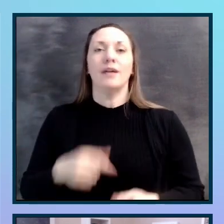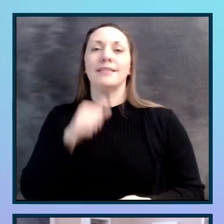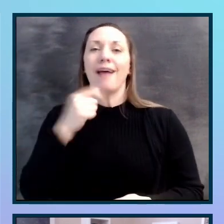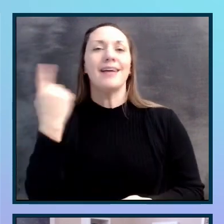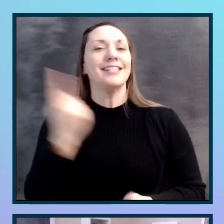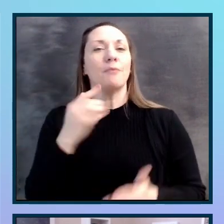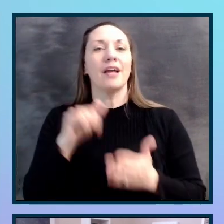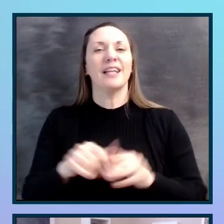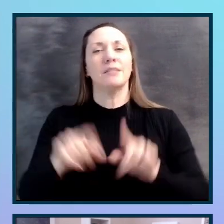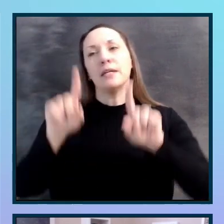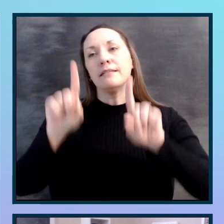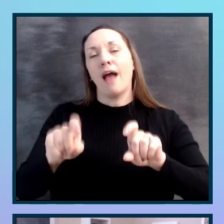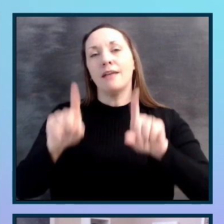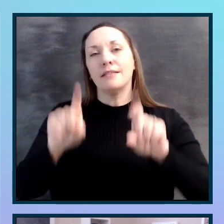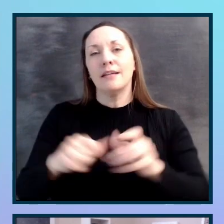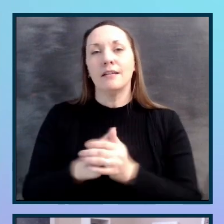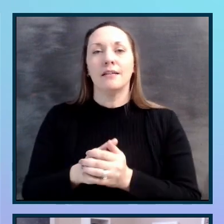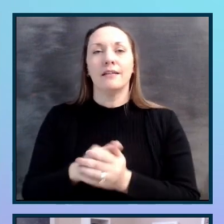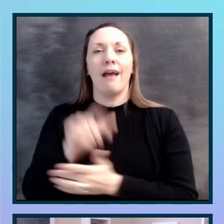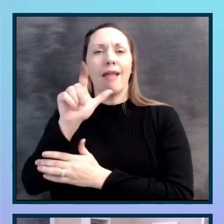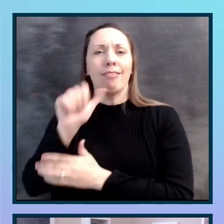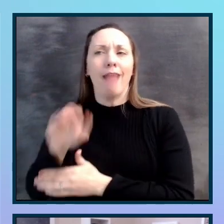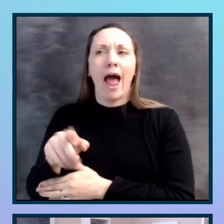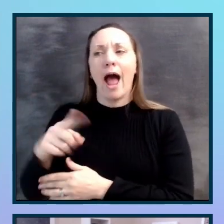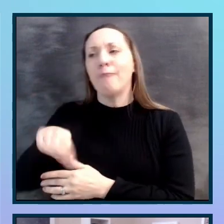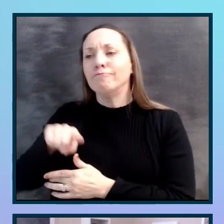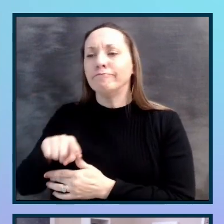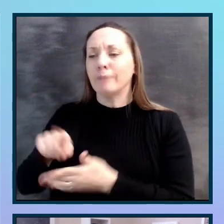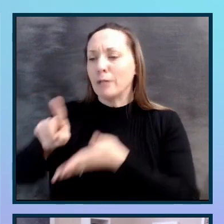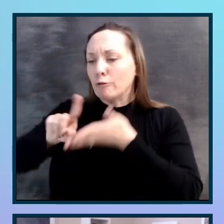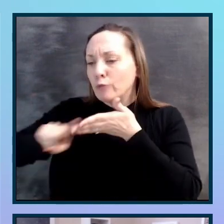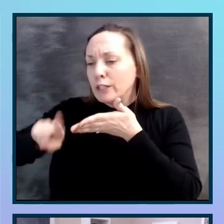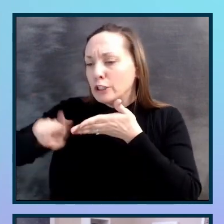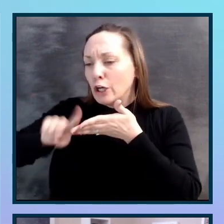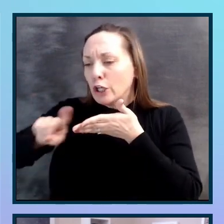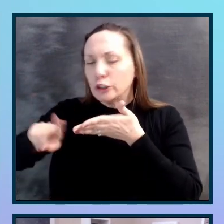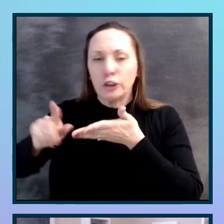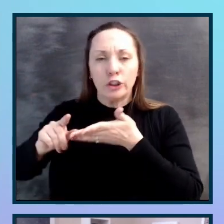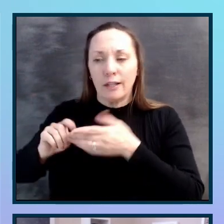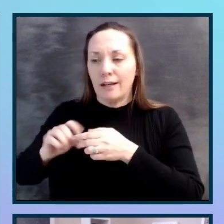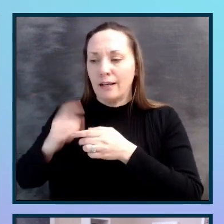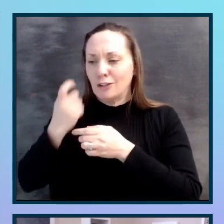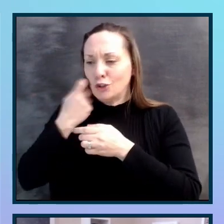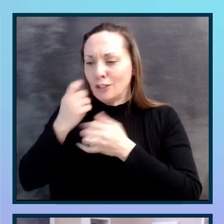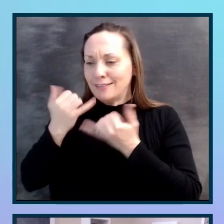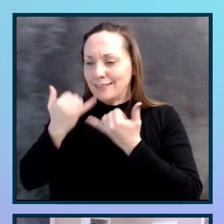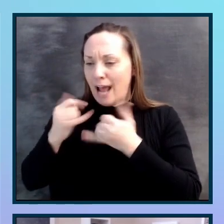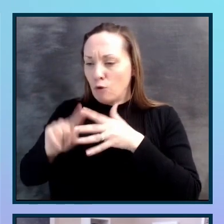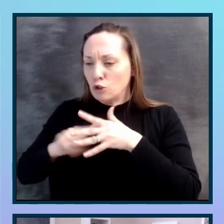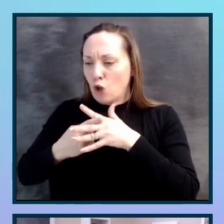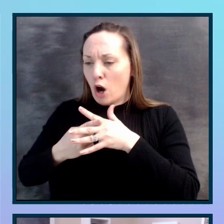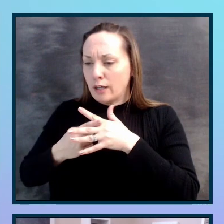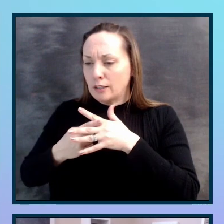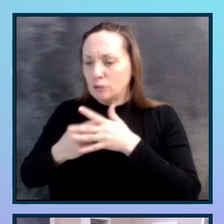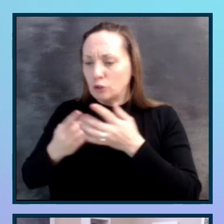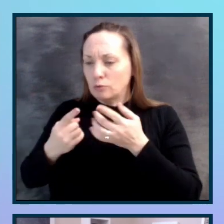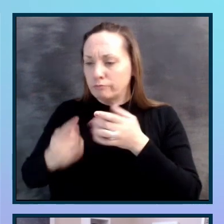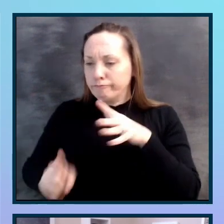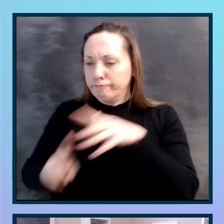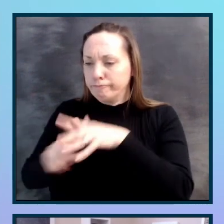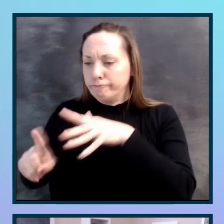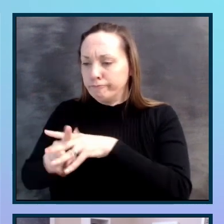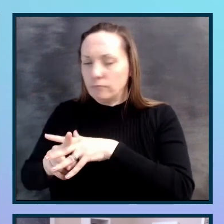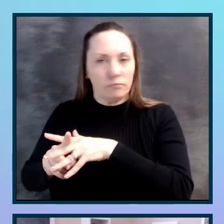is being tested in laboratories and that is being researched and that is sort of just starting to come out. It is a thing that is